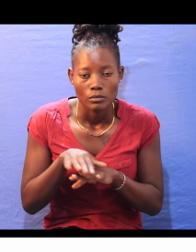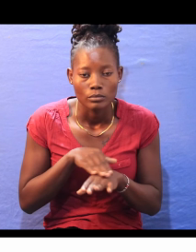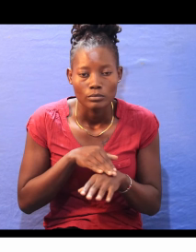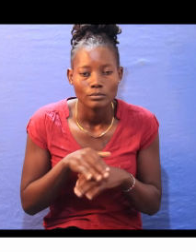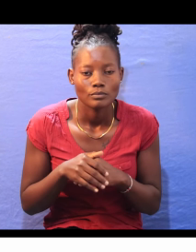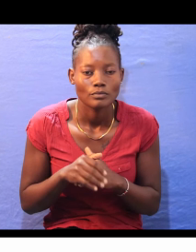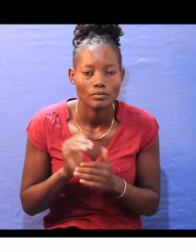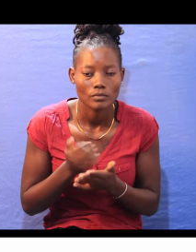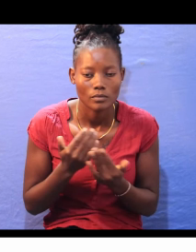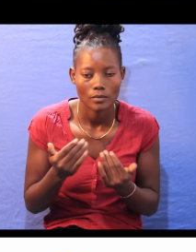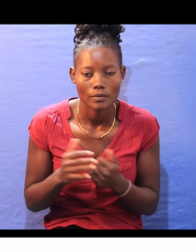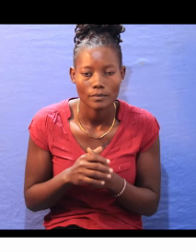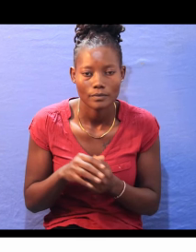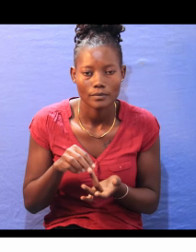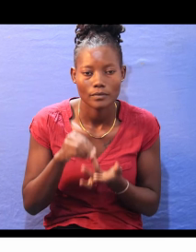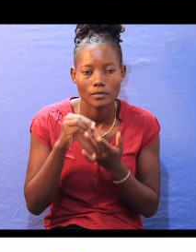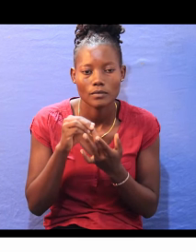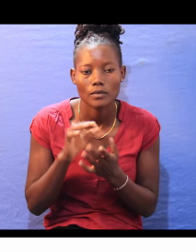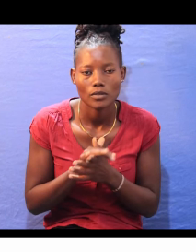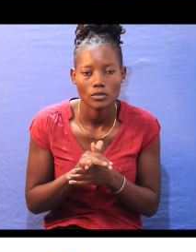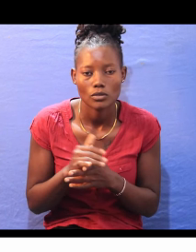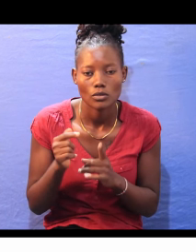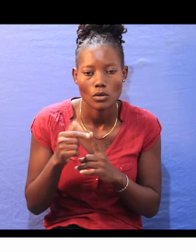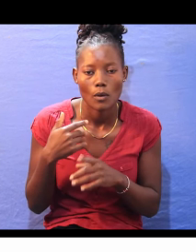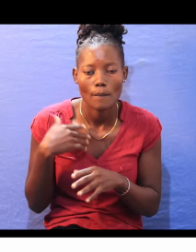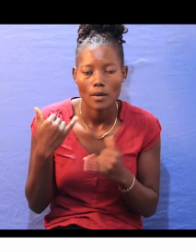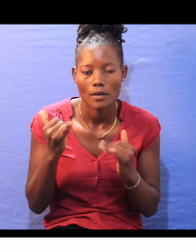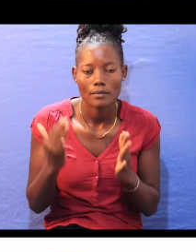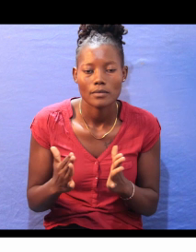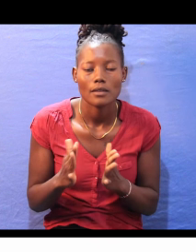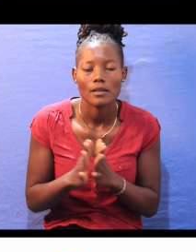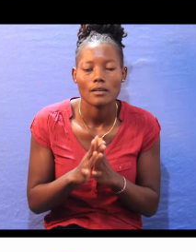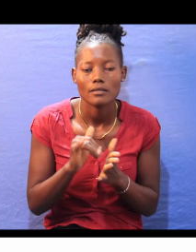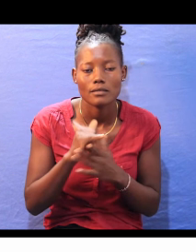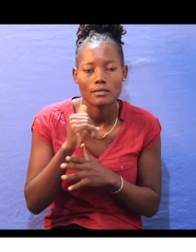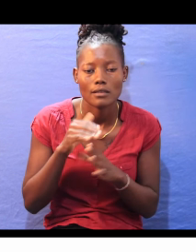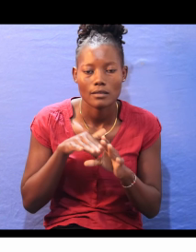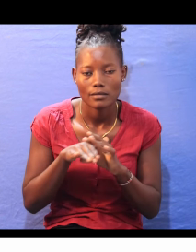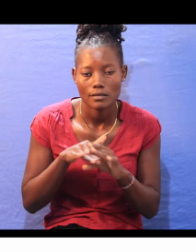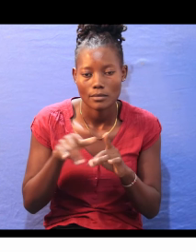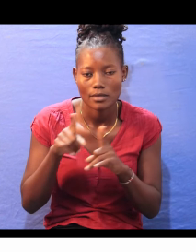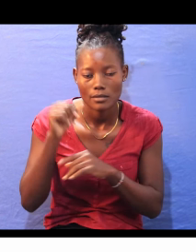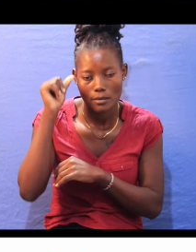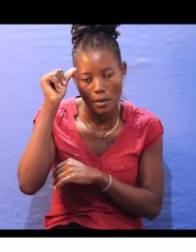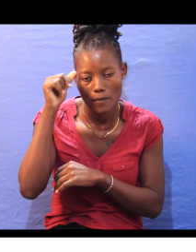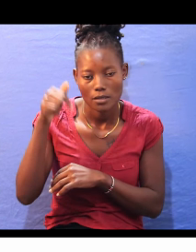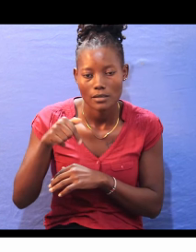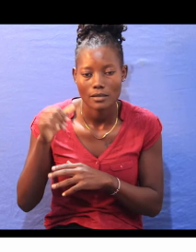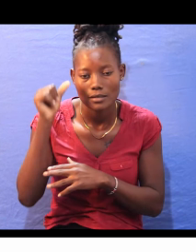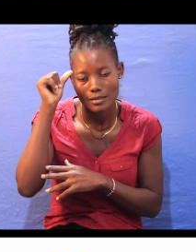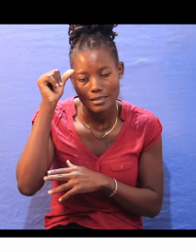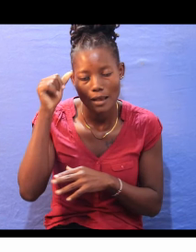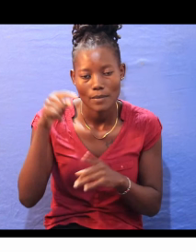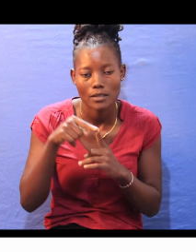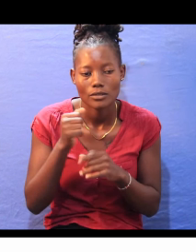And something I pay special attention to with my athletes is our reactive ability. And this is the ability